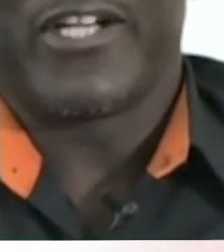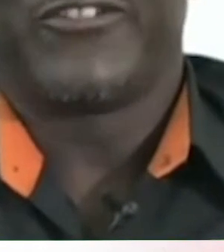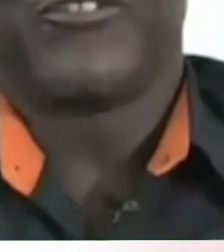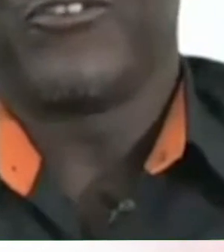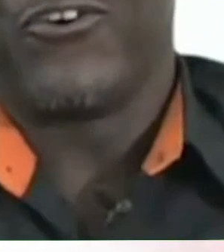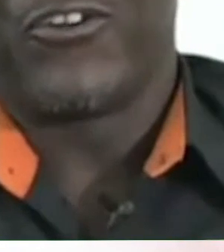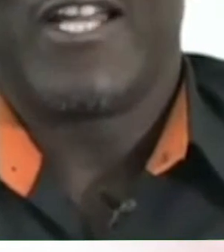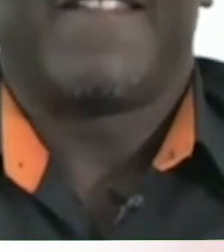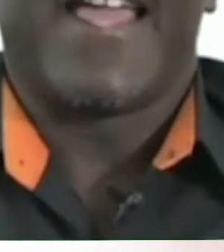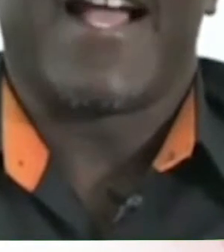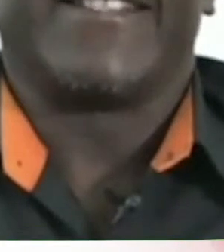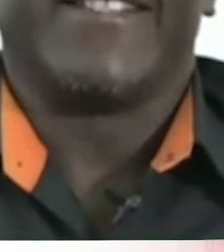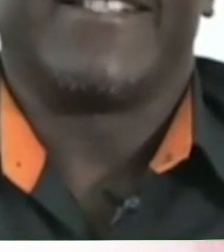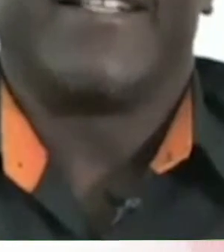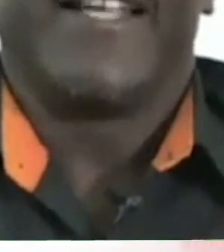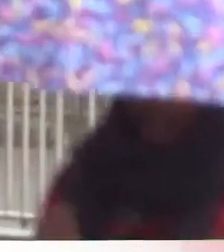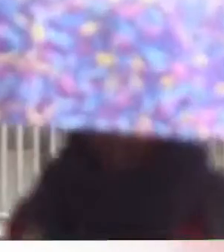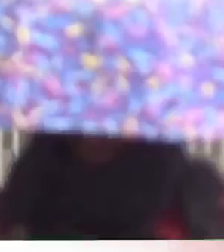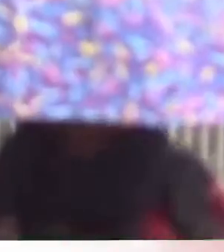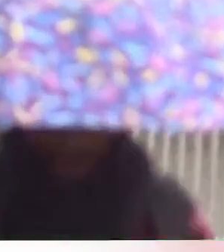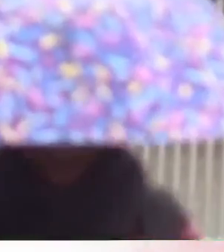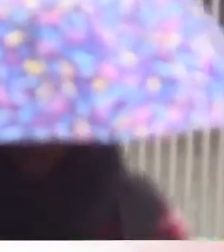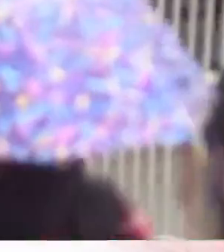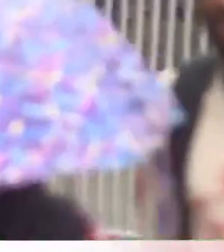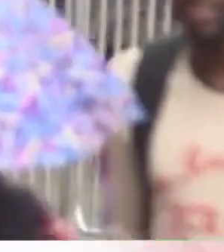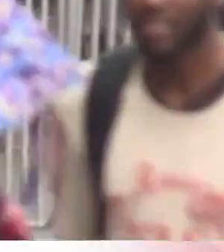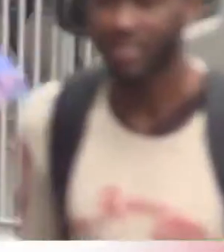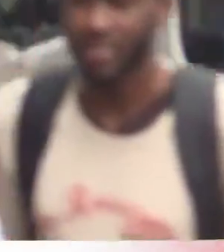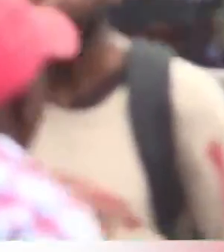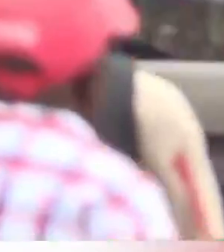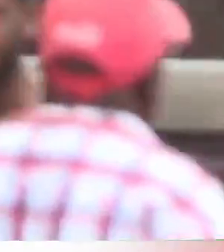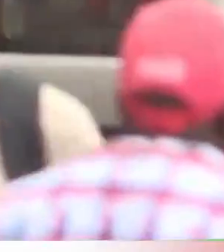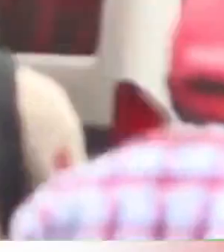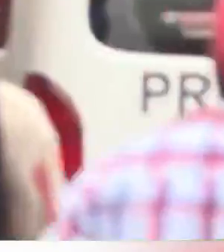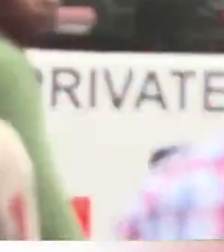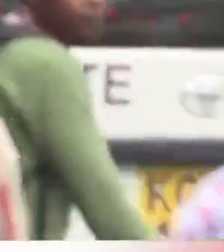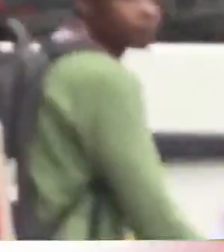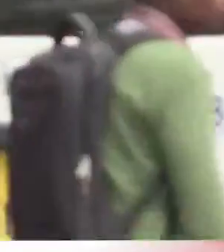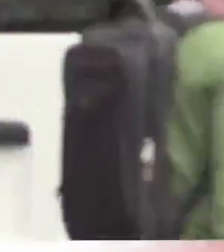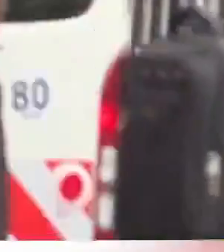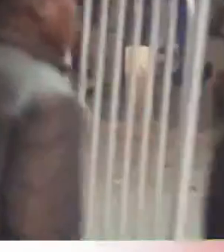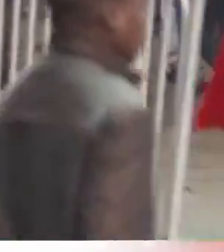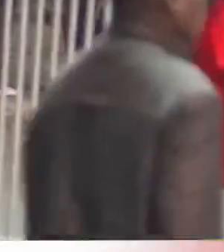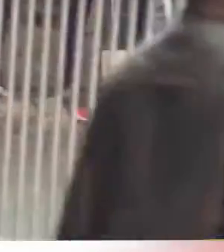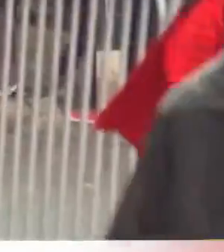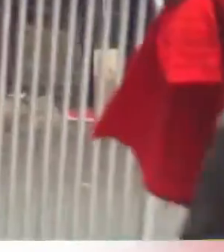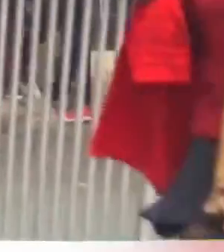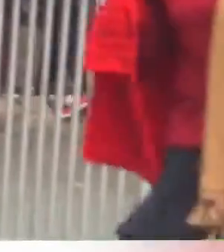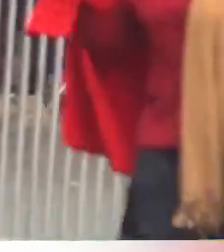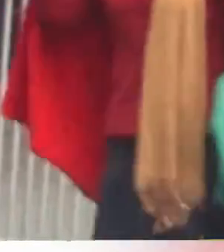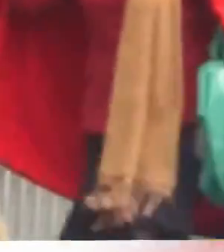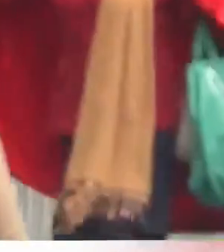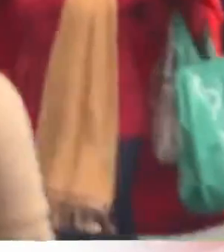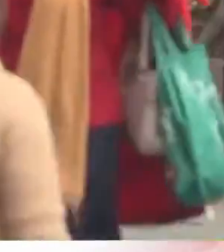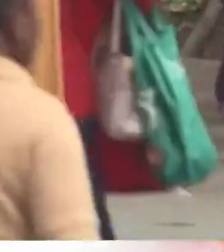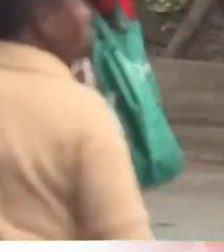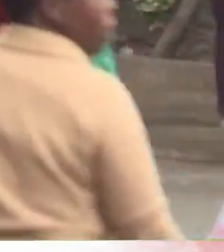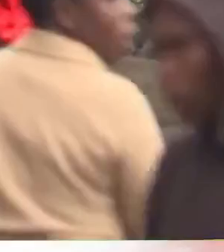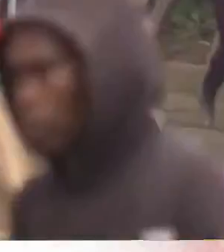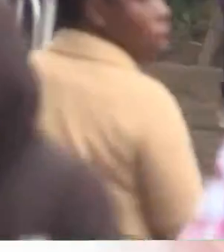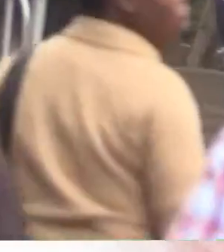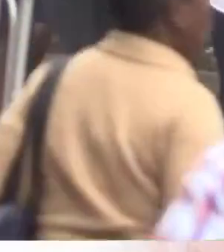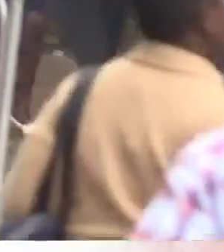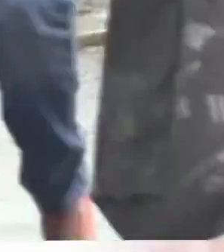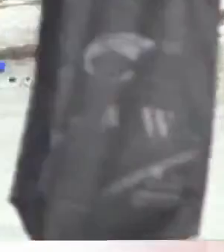immune suppressions or the younger children. Sampuli zilichukuliwa katika maduka makubwa yaliyo Nairobi, Nakuru,